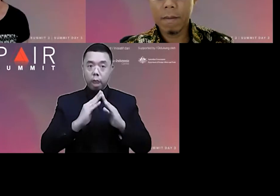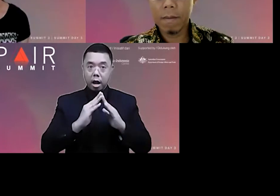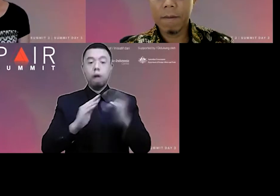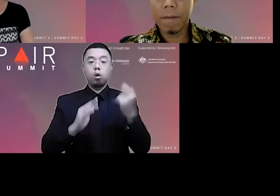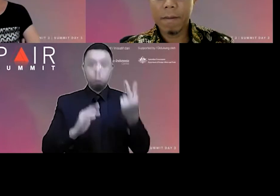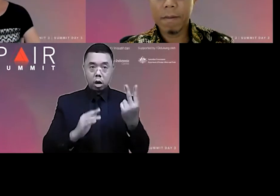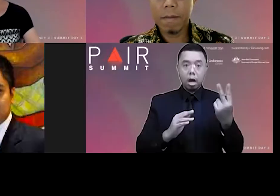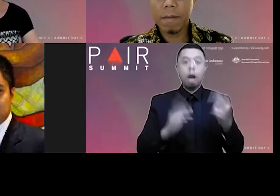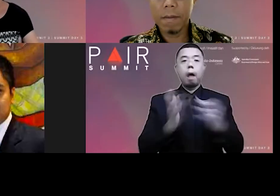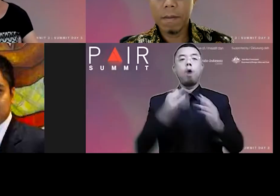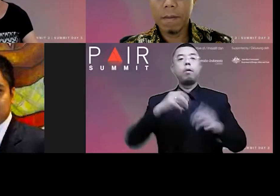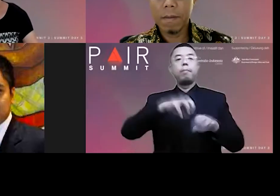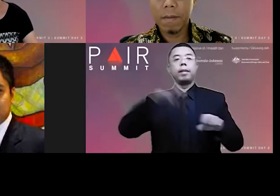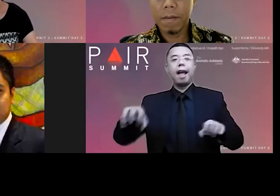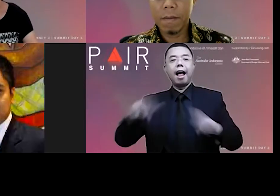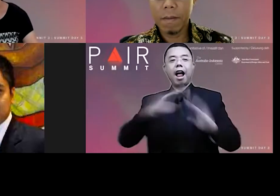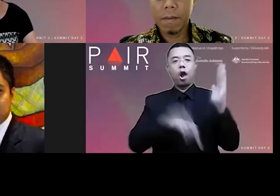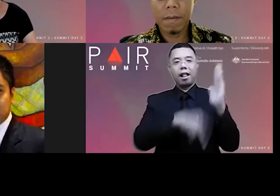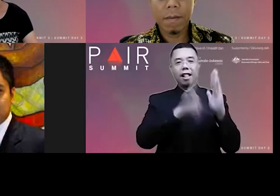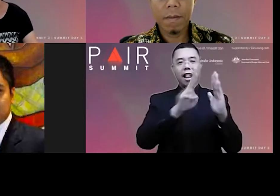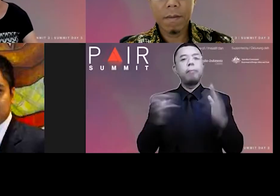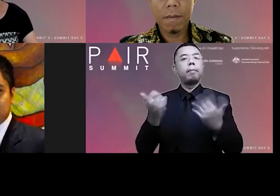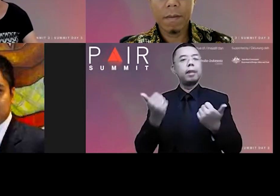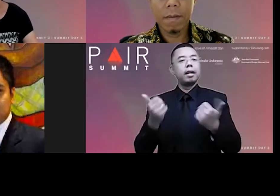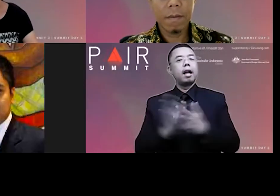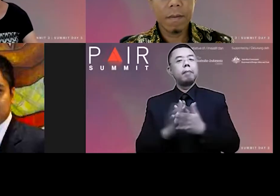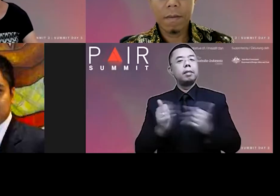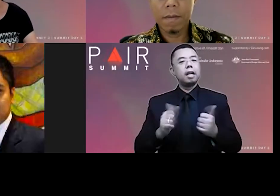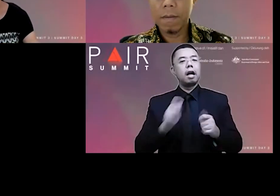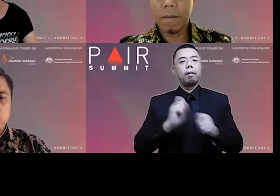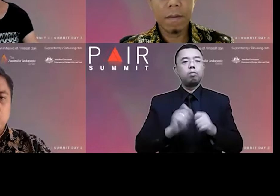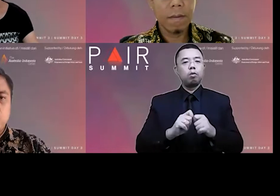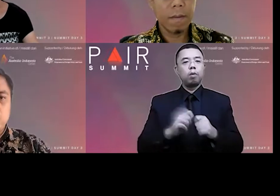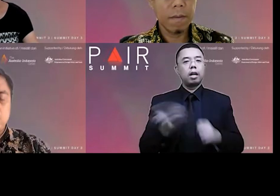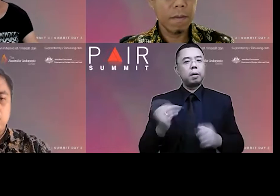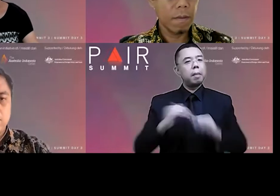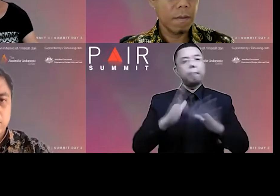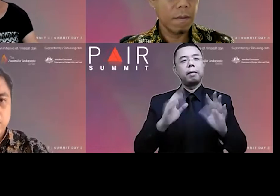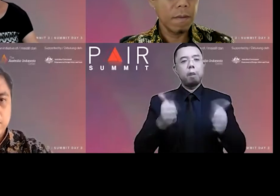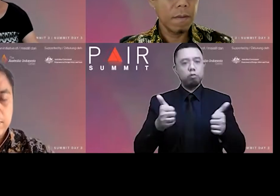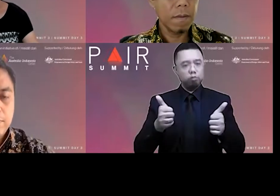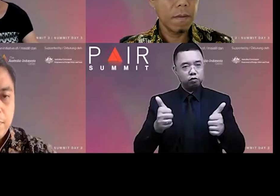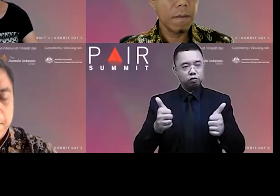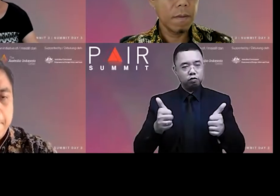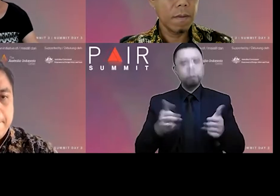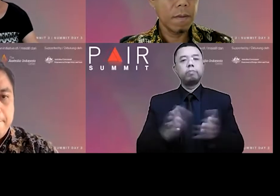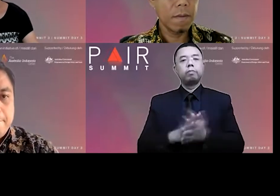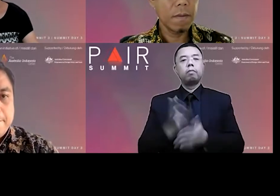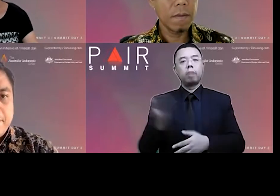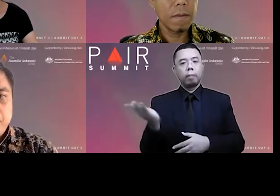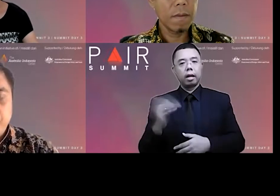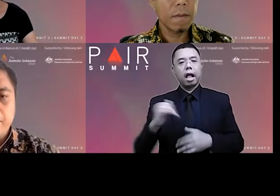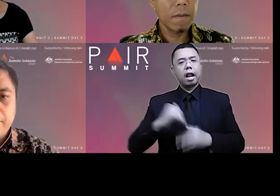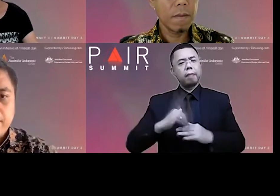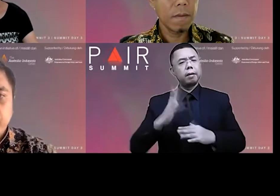their life, right, between working and having a little bit of you know, of relaxing time. And that's why I think the staycation